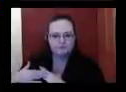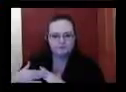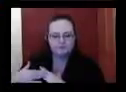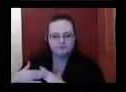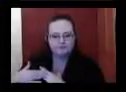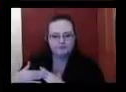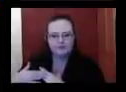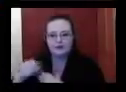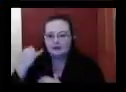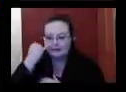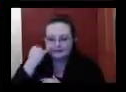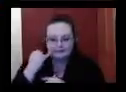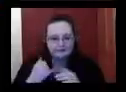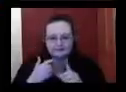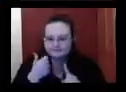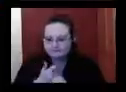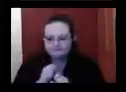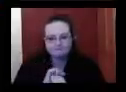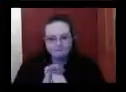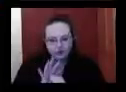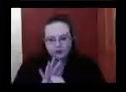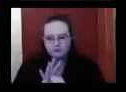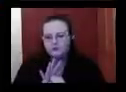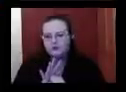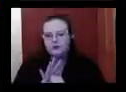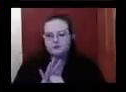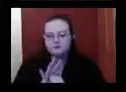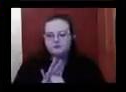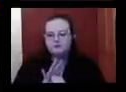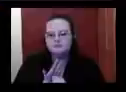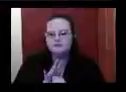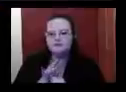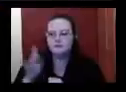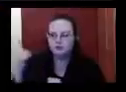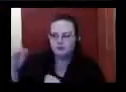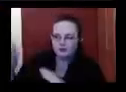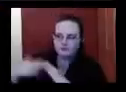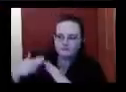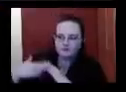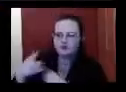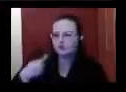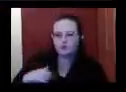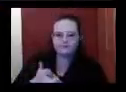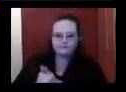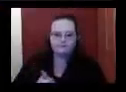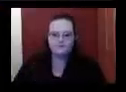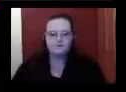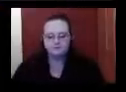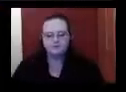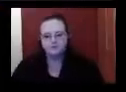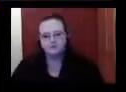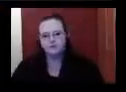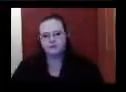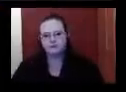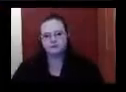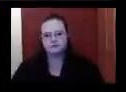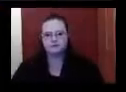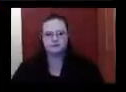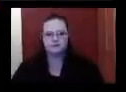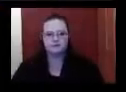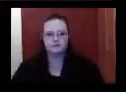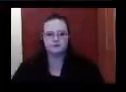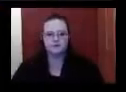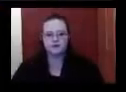positive cases, or if and when positive cases do arise in our school communities. I understand,